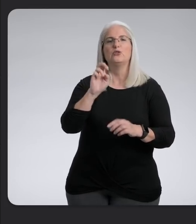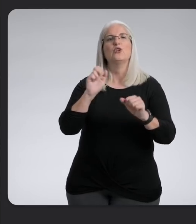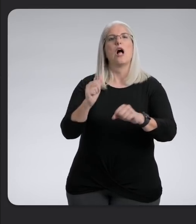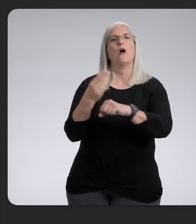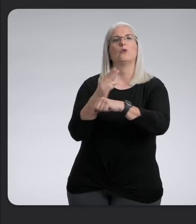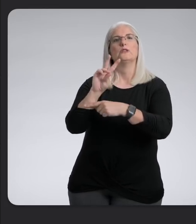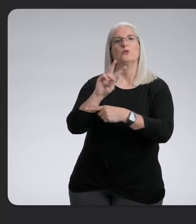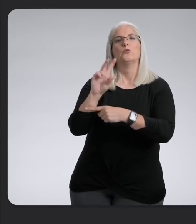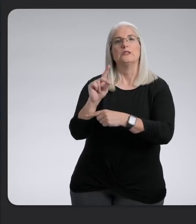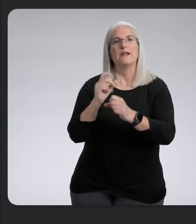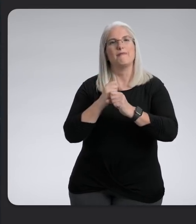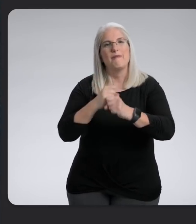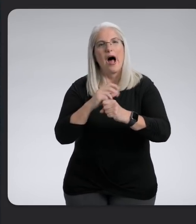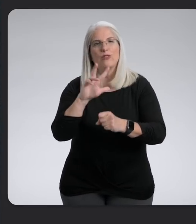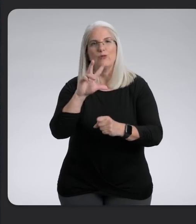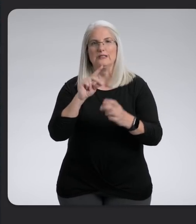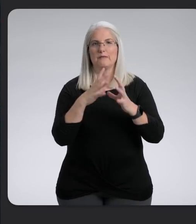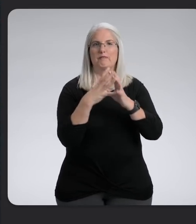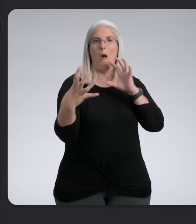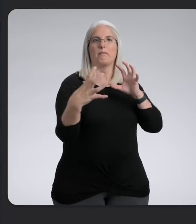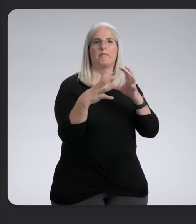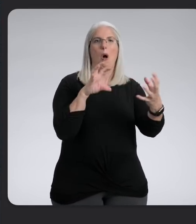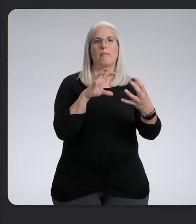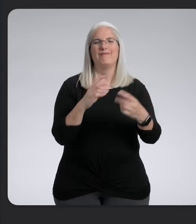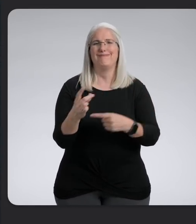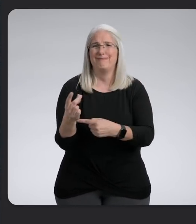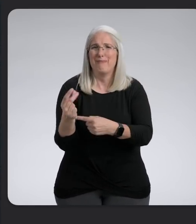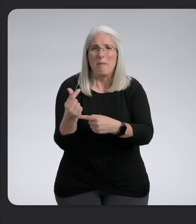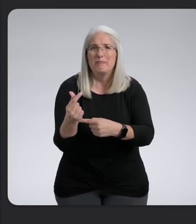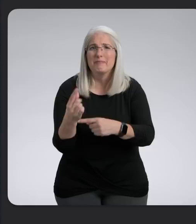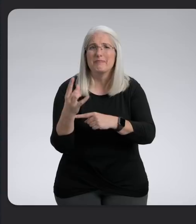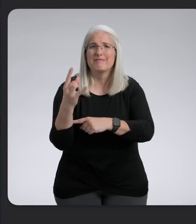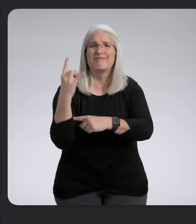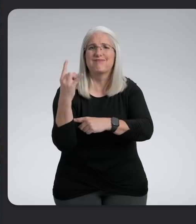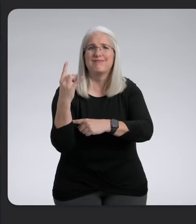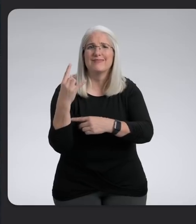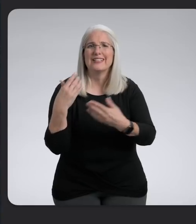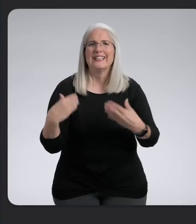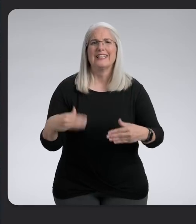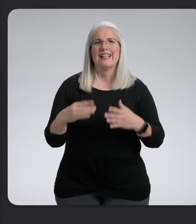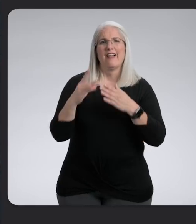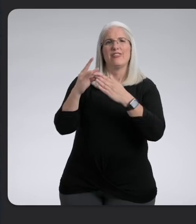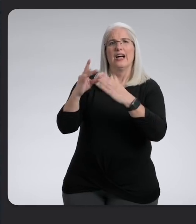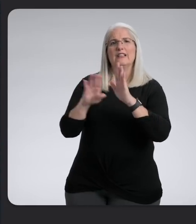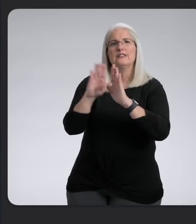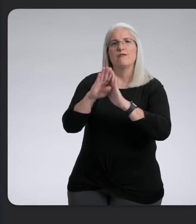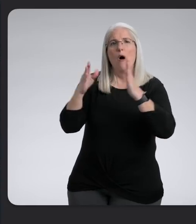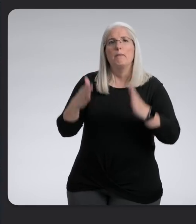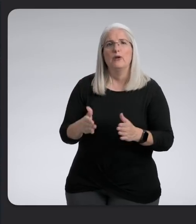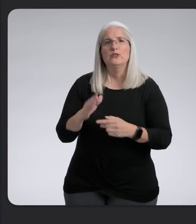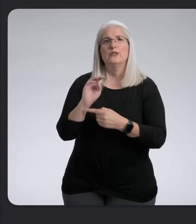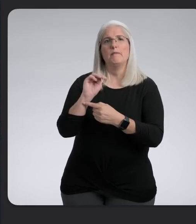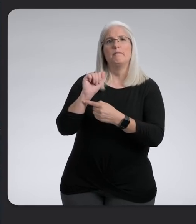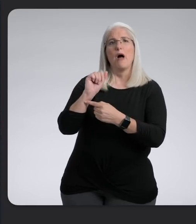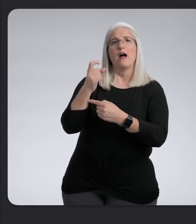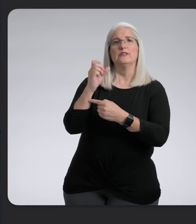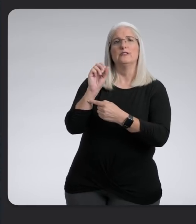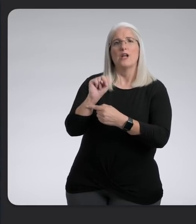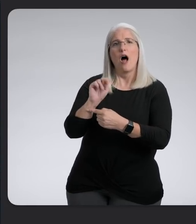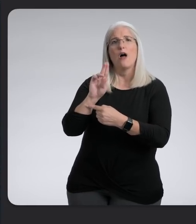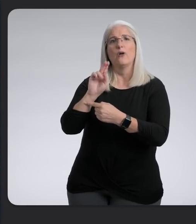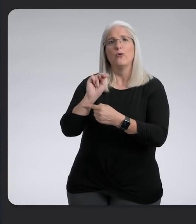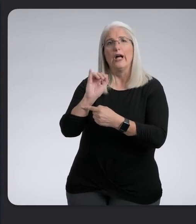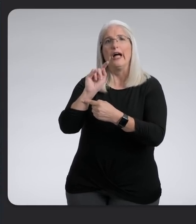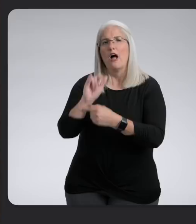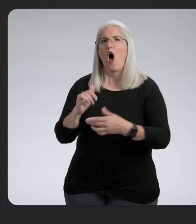just minutes. Leading developers like Maxon and Unity are already using Object Capture to unlock entirely new ways of